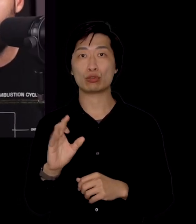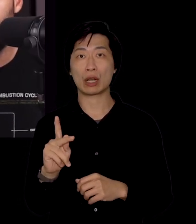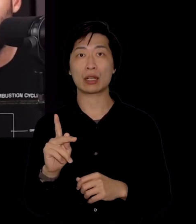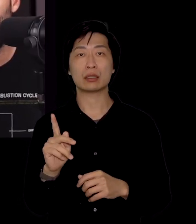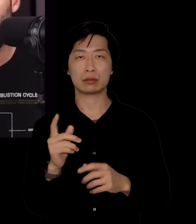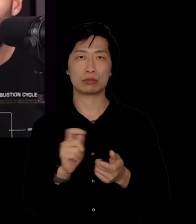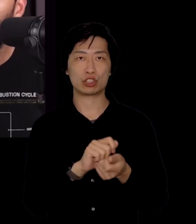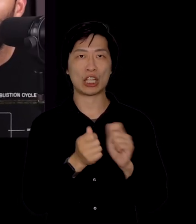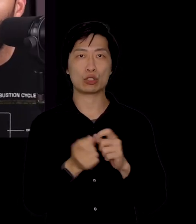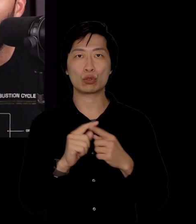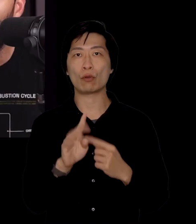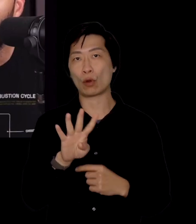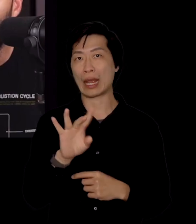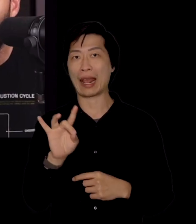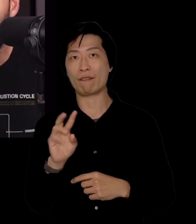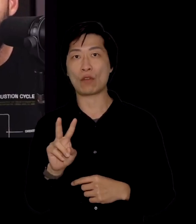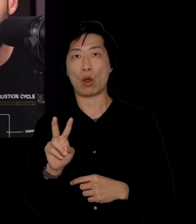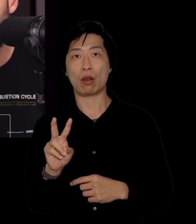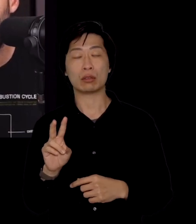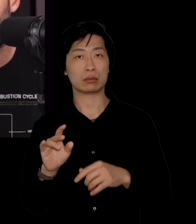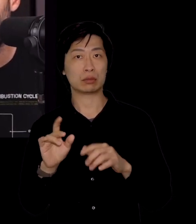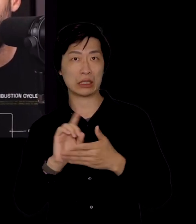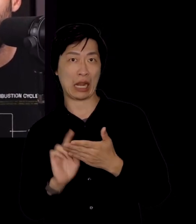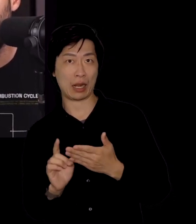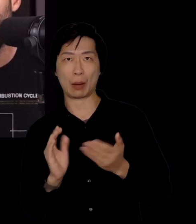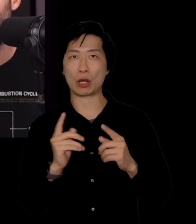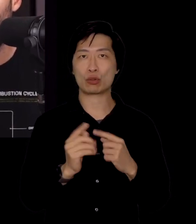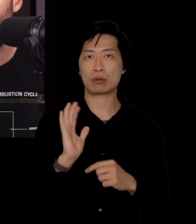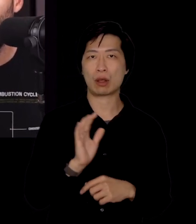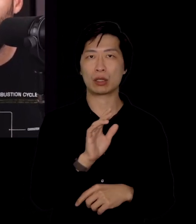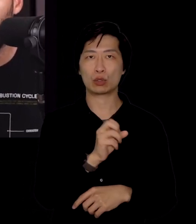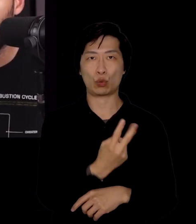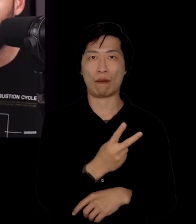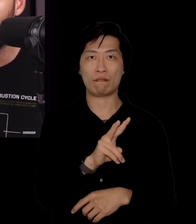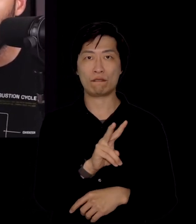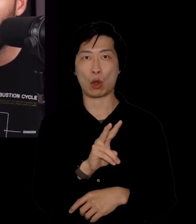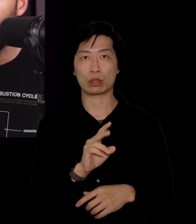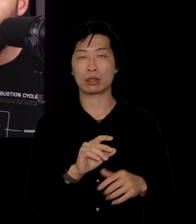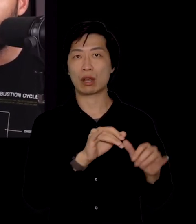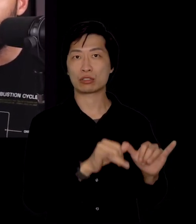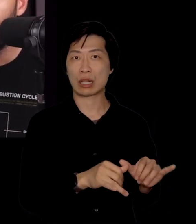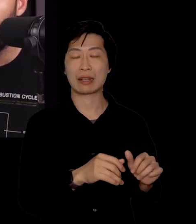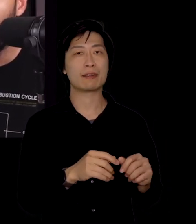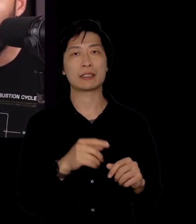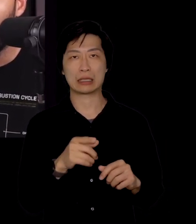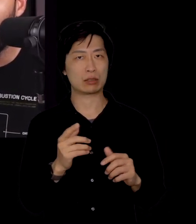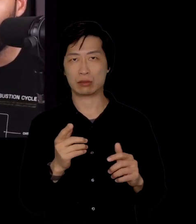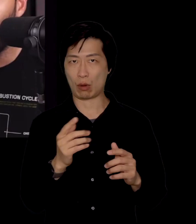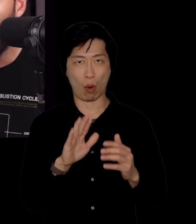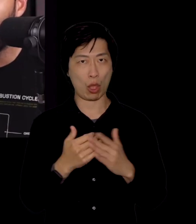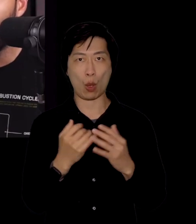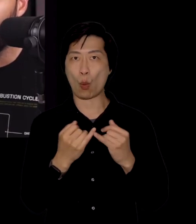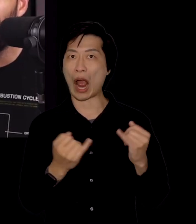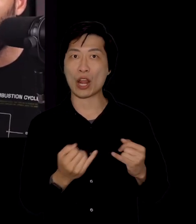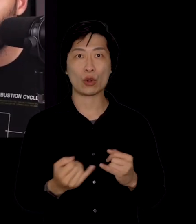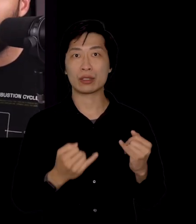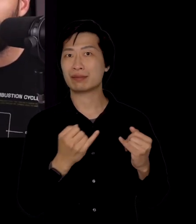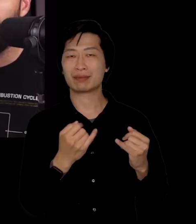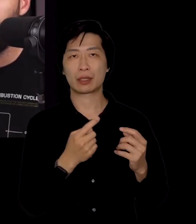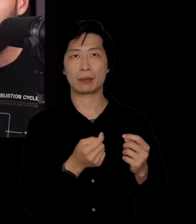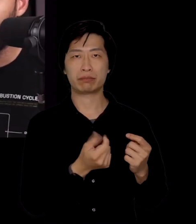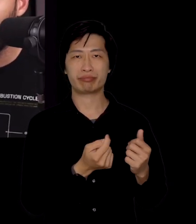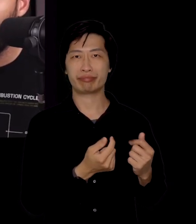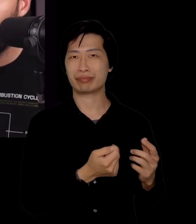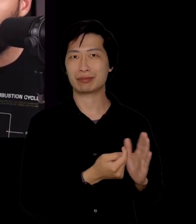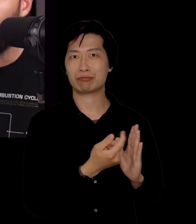with the Cybertruck going to the 48-volt architecture, which moves away from the 12-volt architecture. You can see that you have a lot of wires and stuff